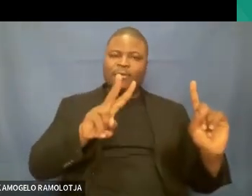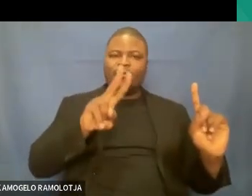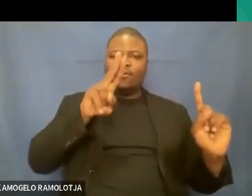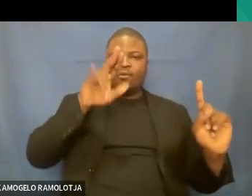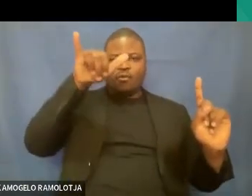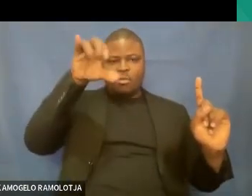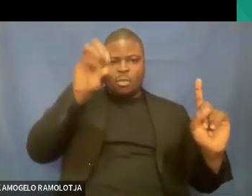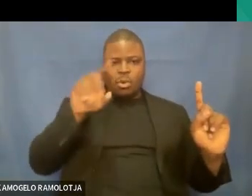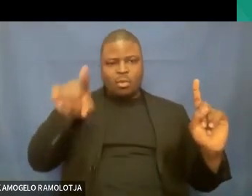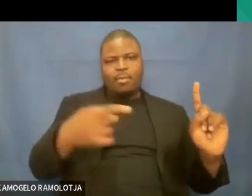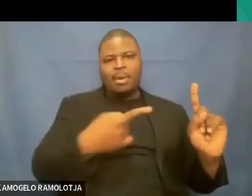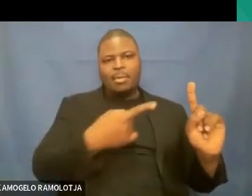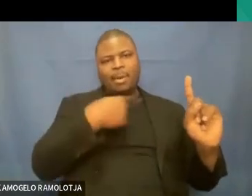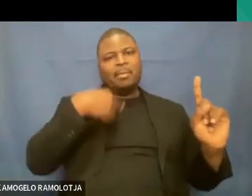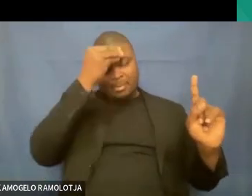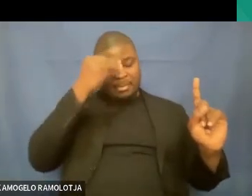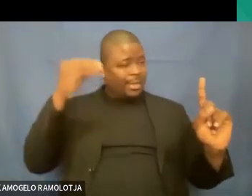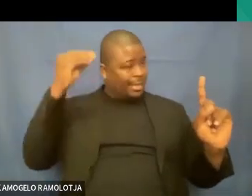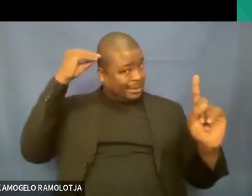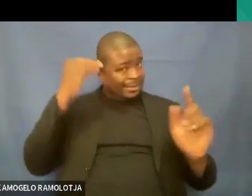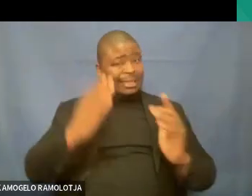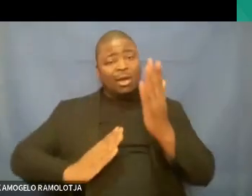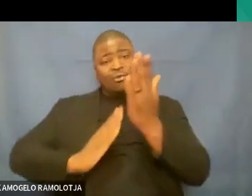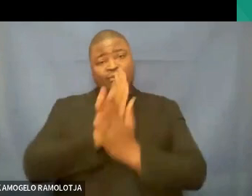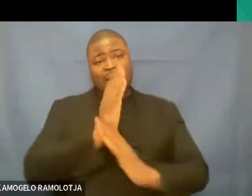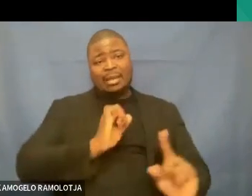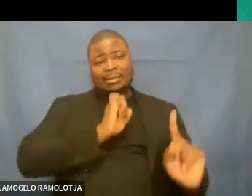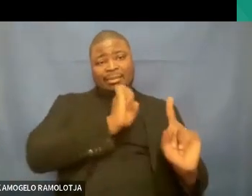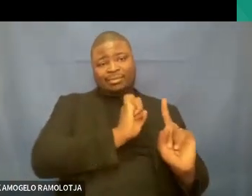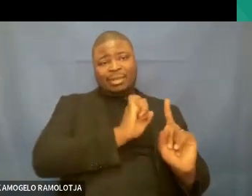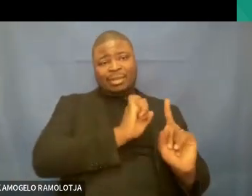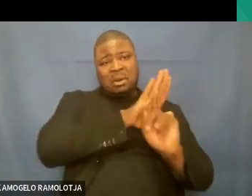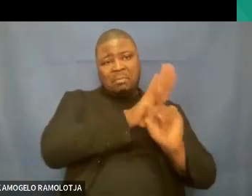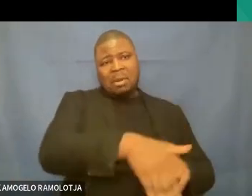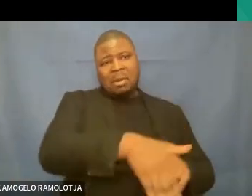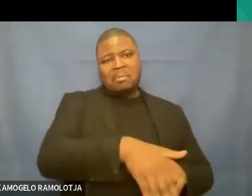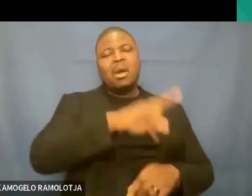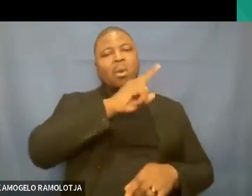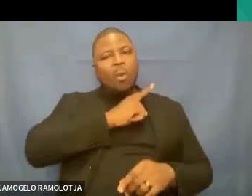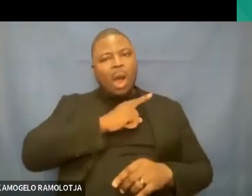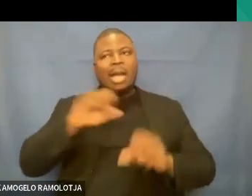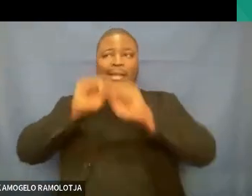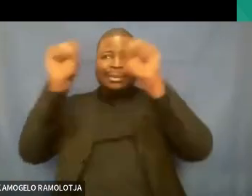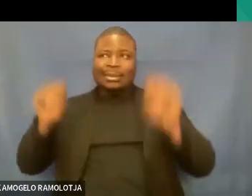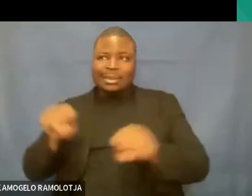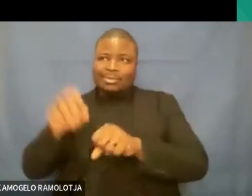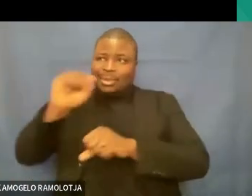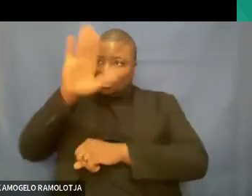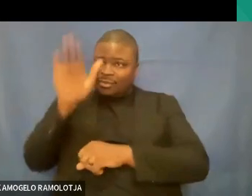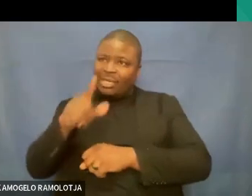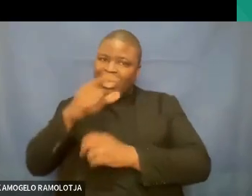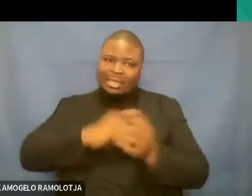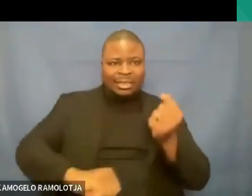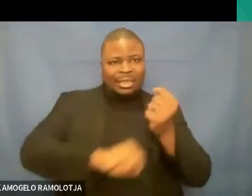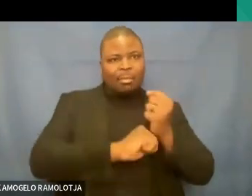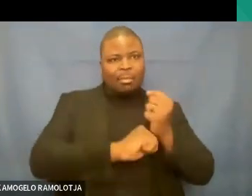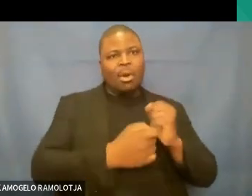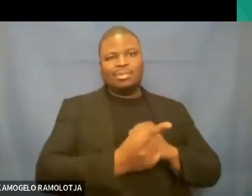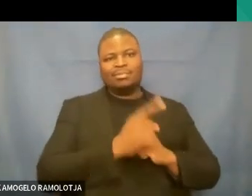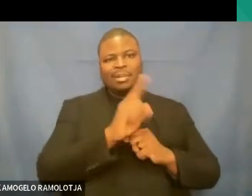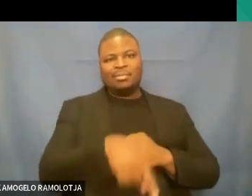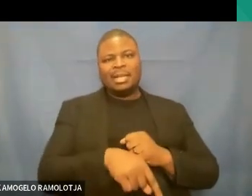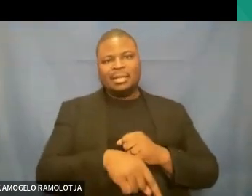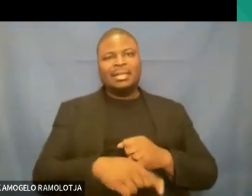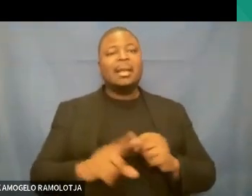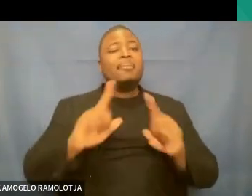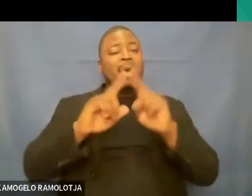young person whose rights were just violated by systems that were meant to support them. So let's look at the